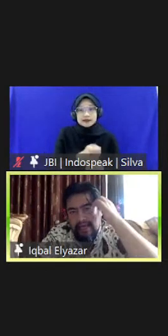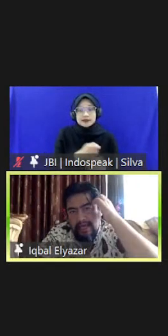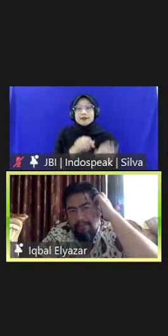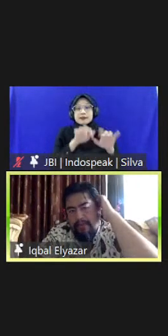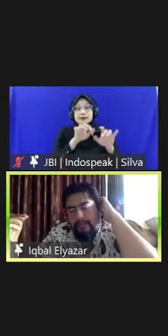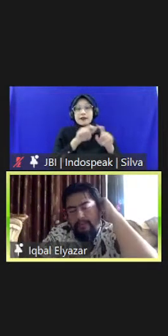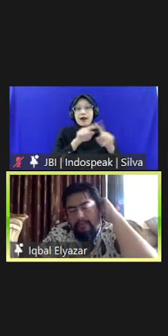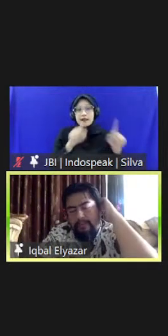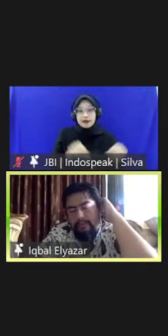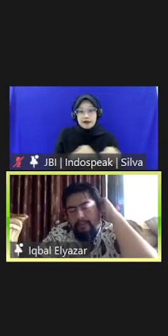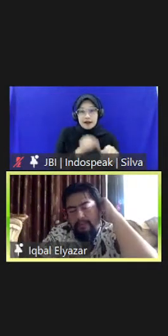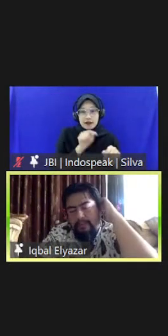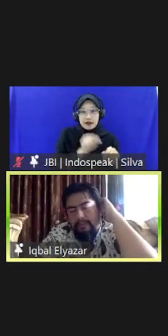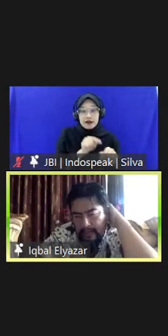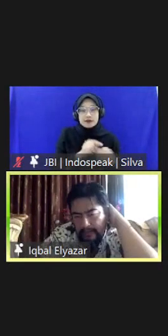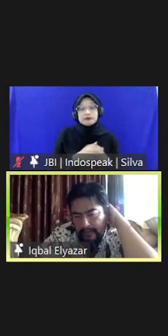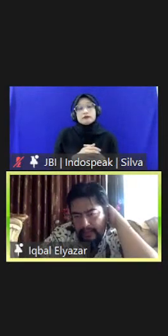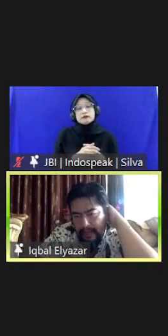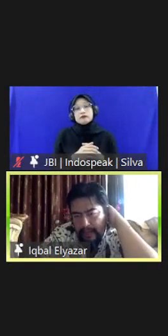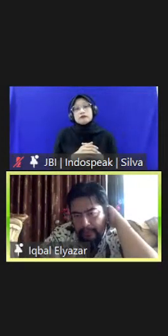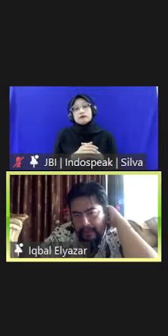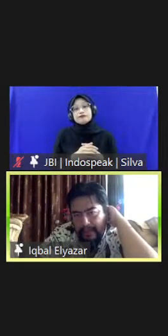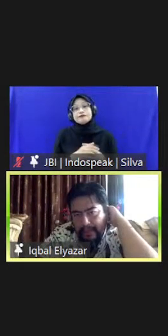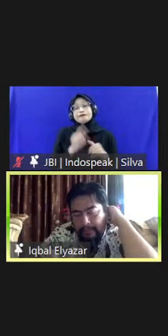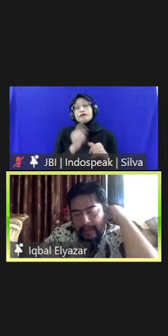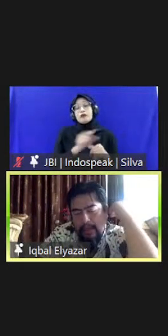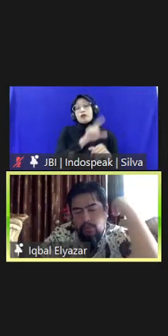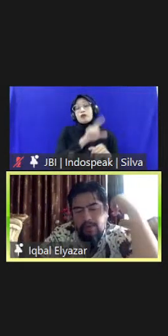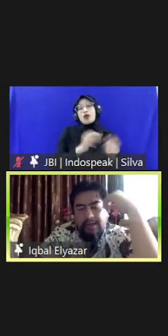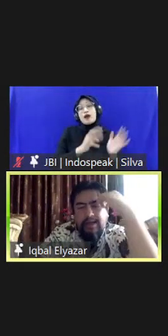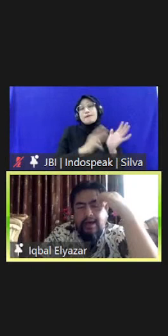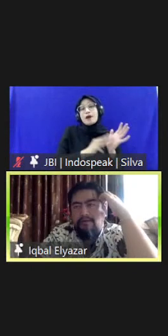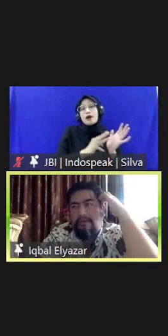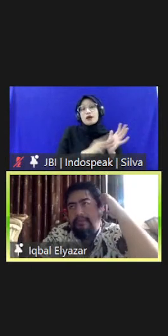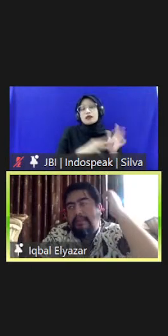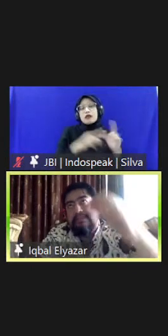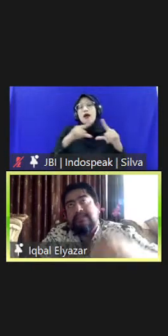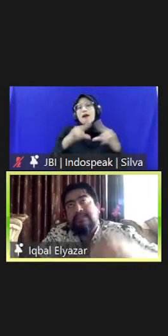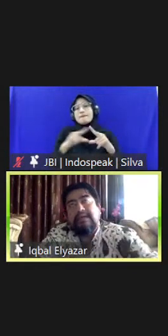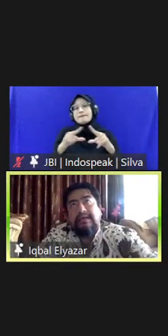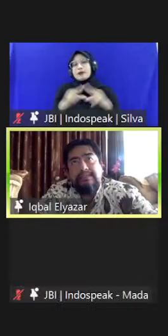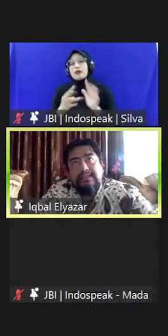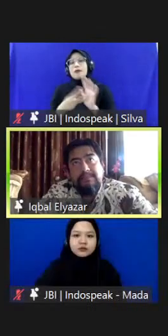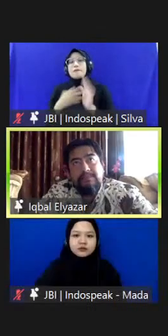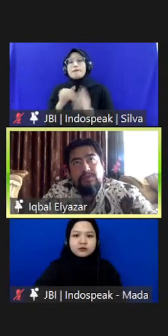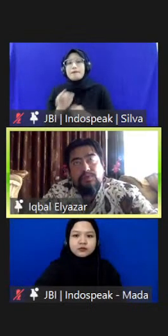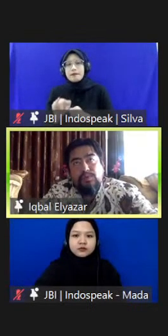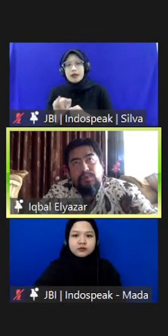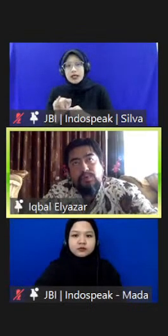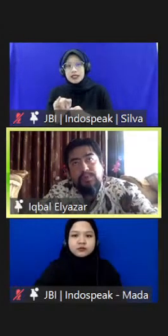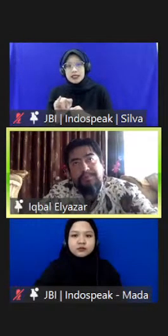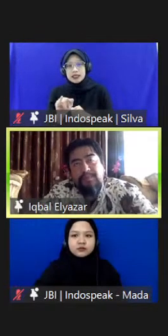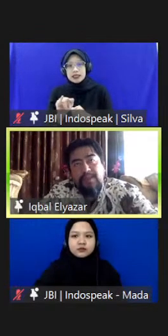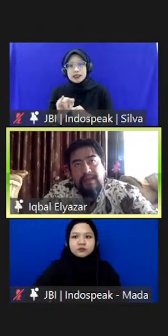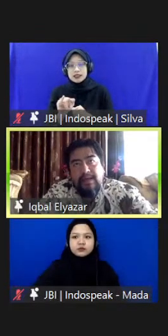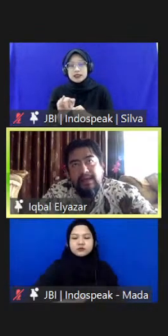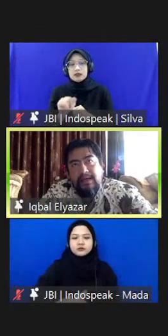Something happened between March, April, and May, where the government seems